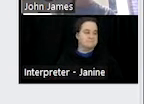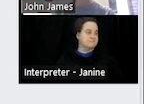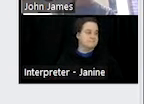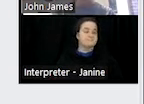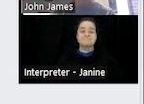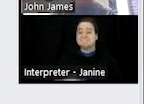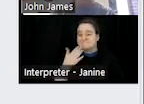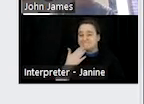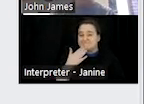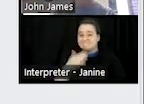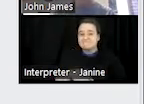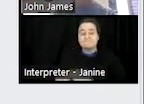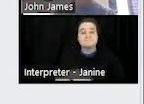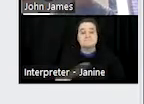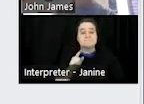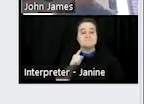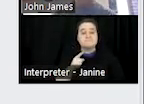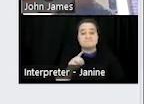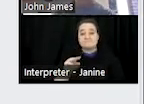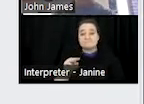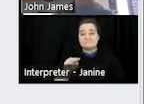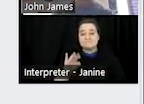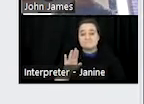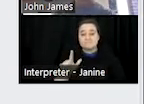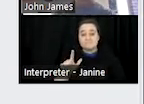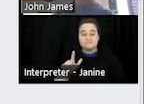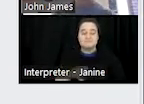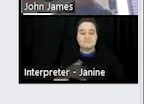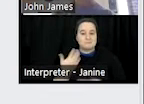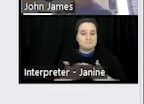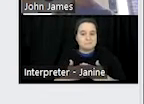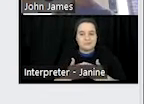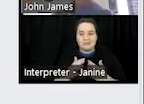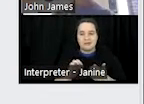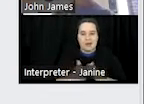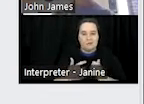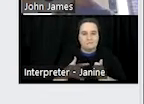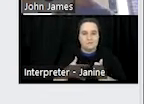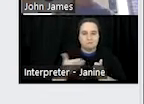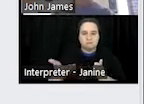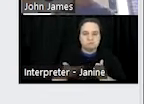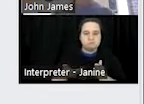Mm-hmm. Thanks, Amelie. How about you, Michael? What makes you feel welcome at college?